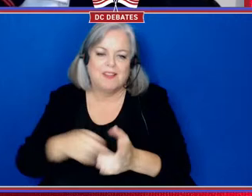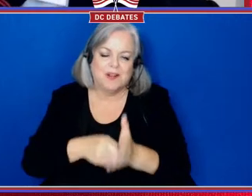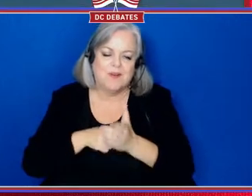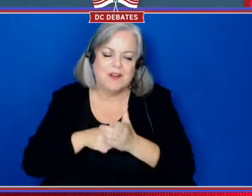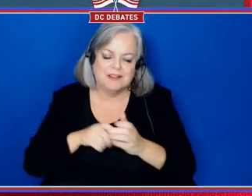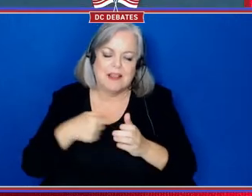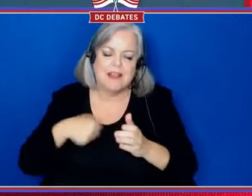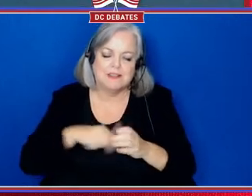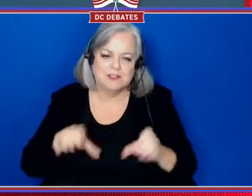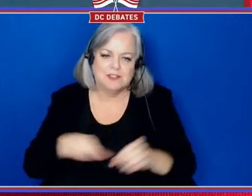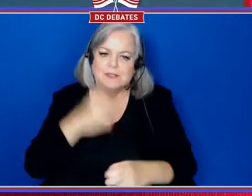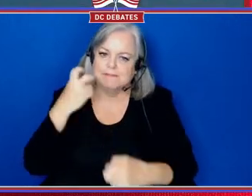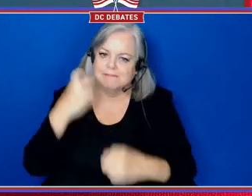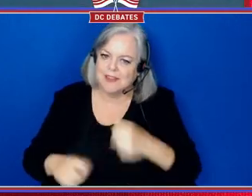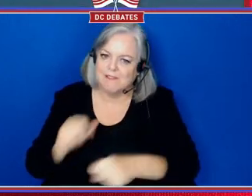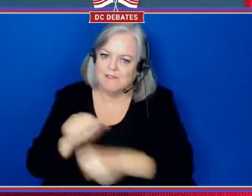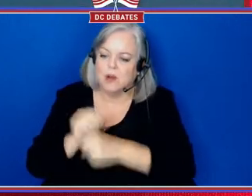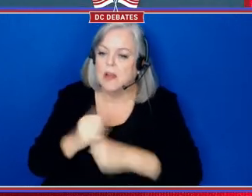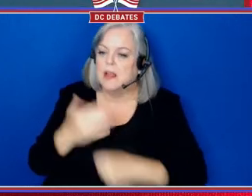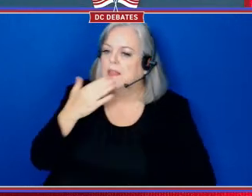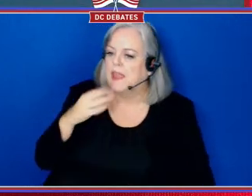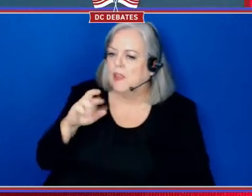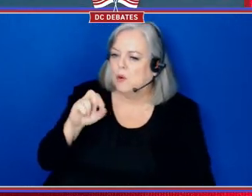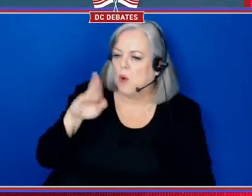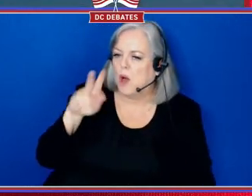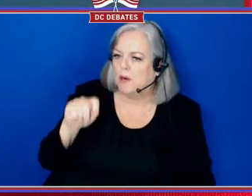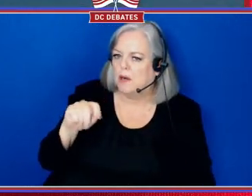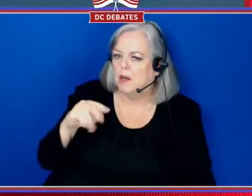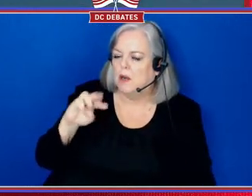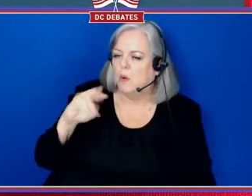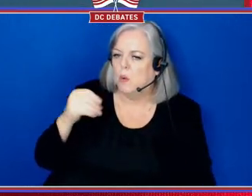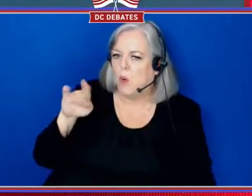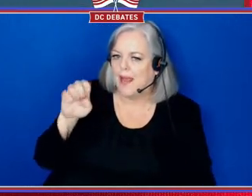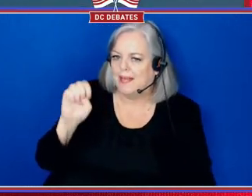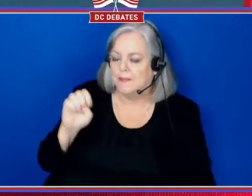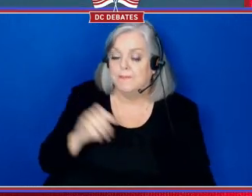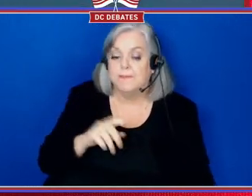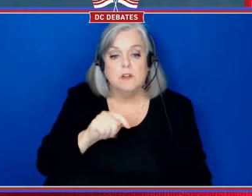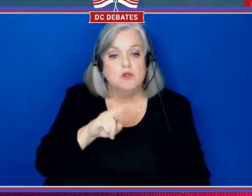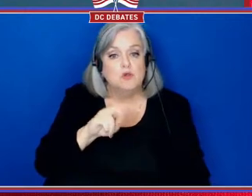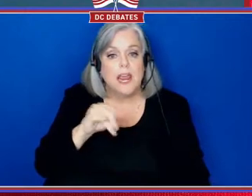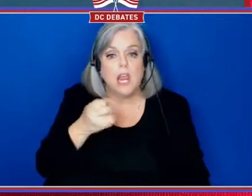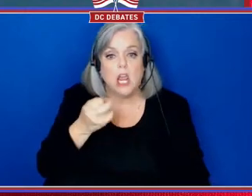you, Councilmember Robert White. Trayon White, I have a question